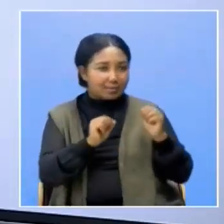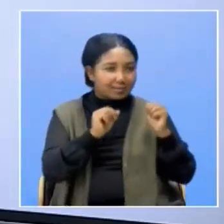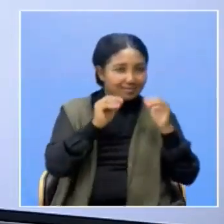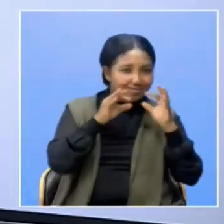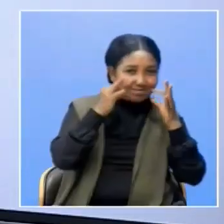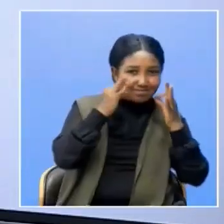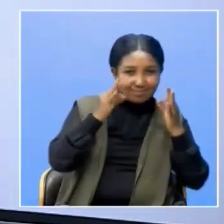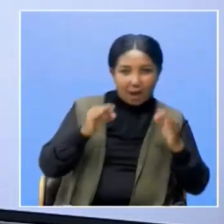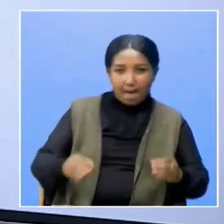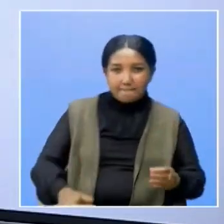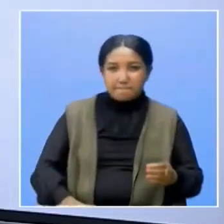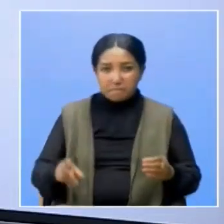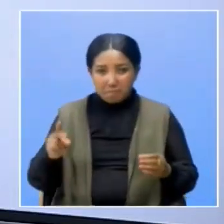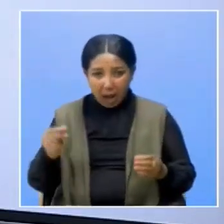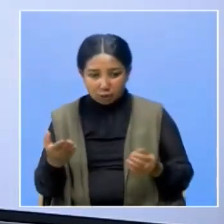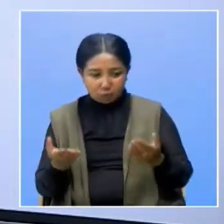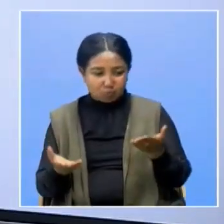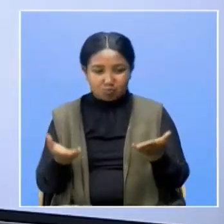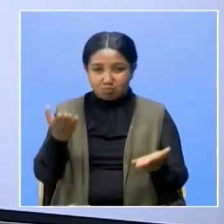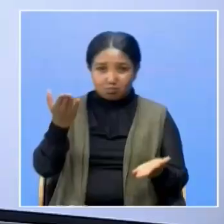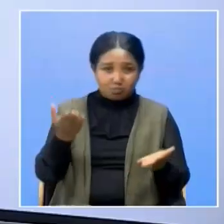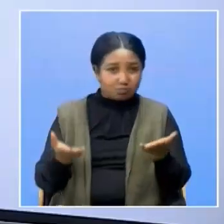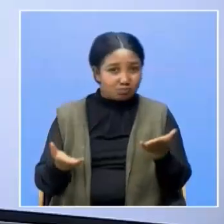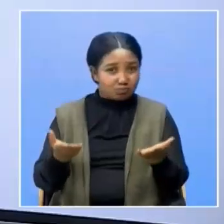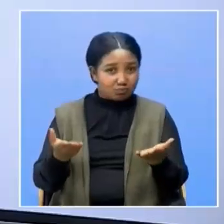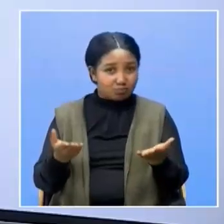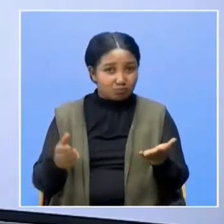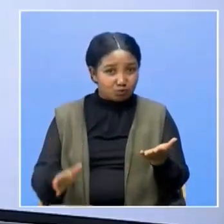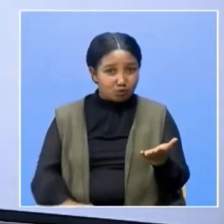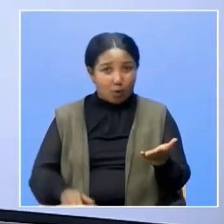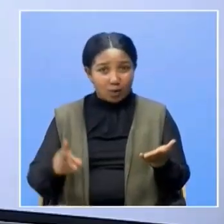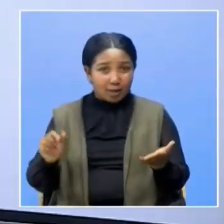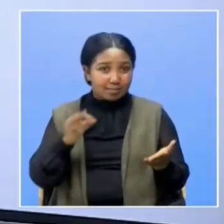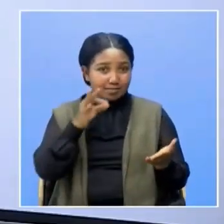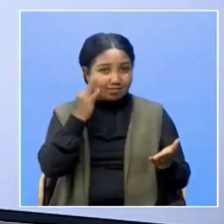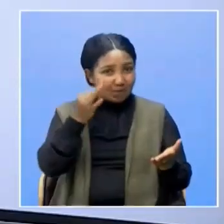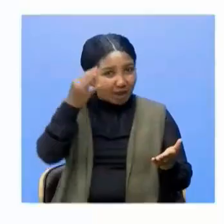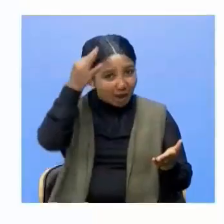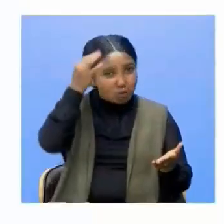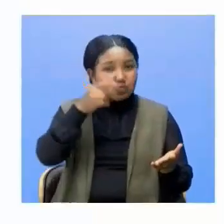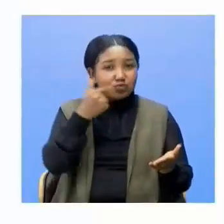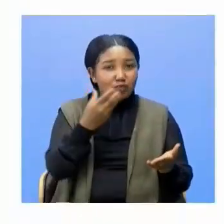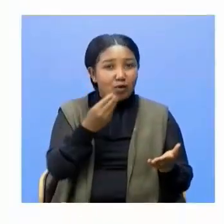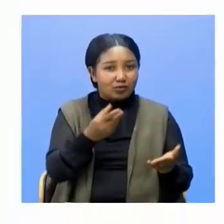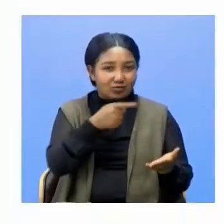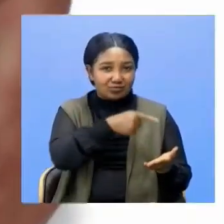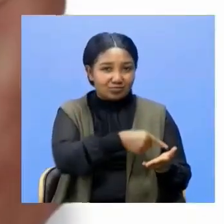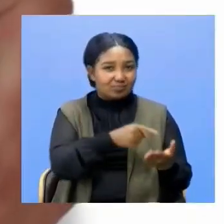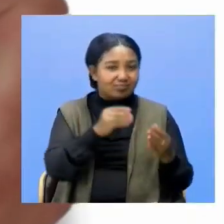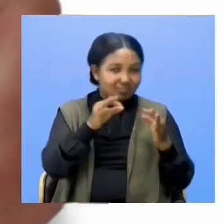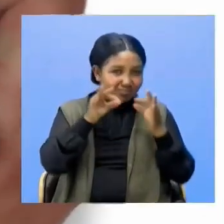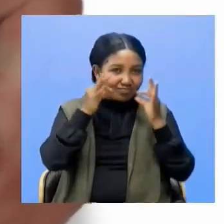with Max, or with Max means what? Tim's dog, it was what? The softer.